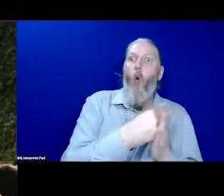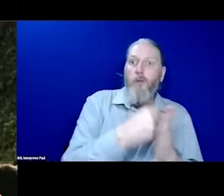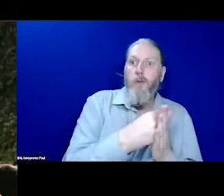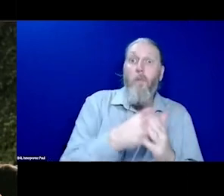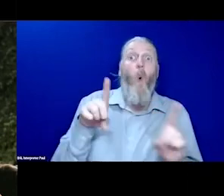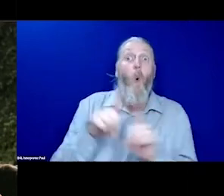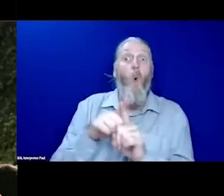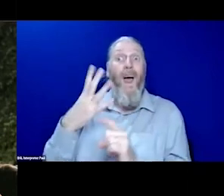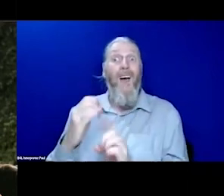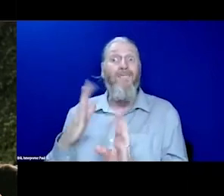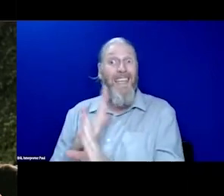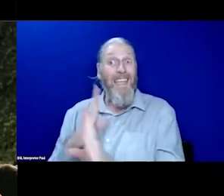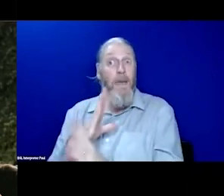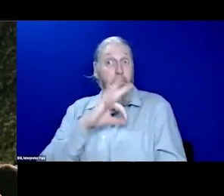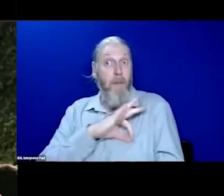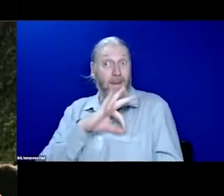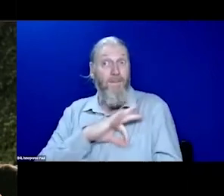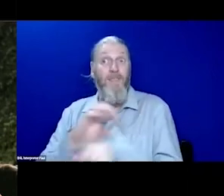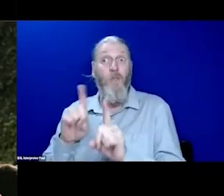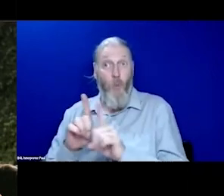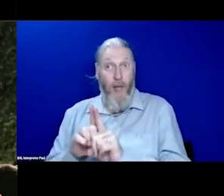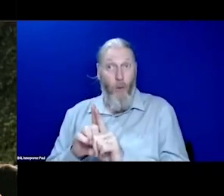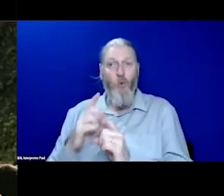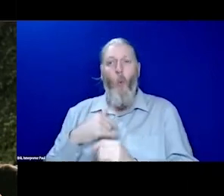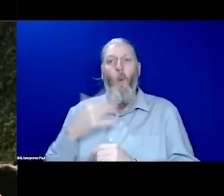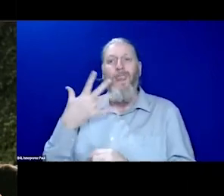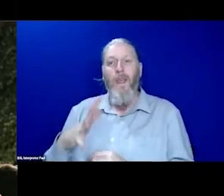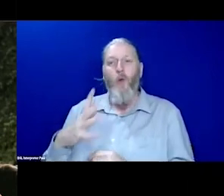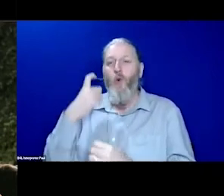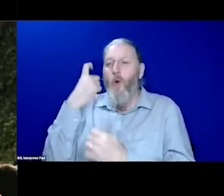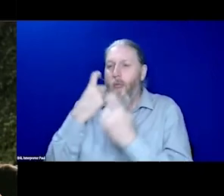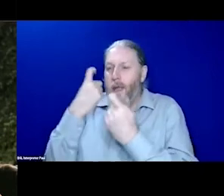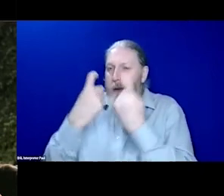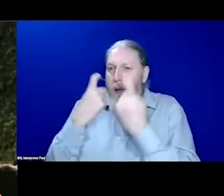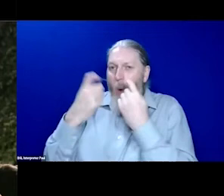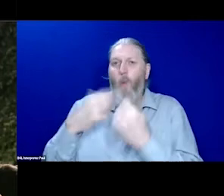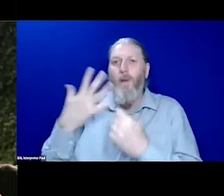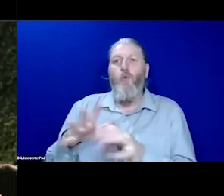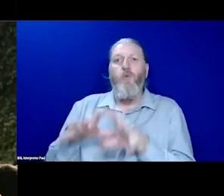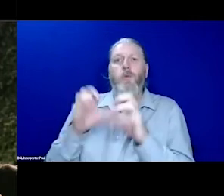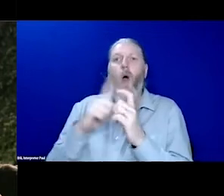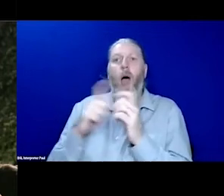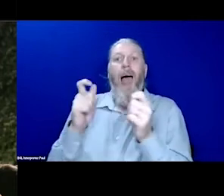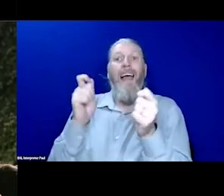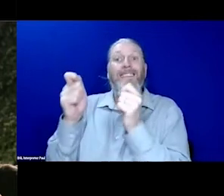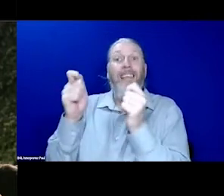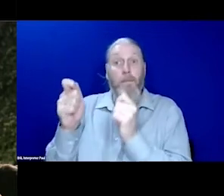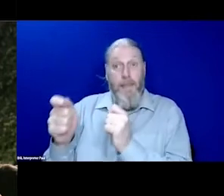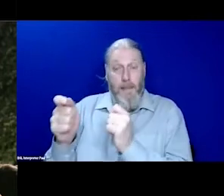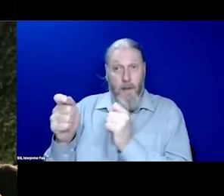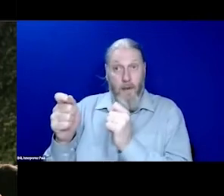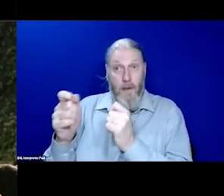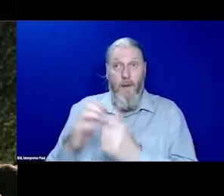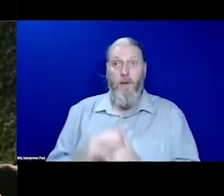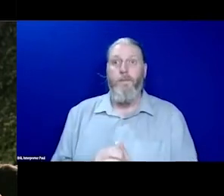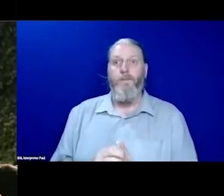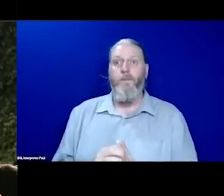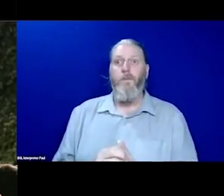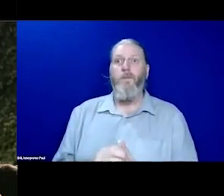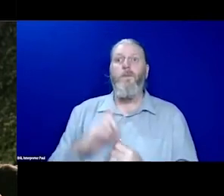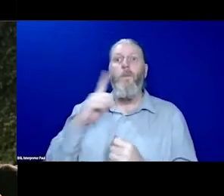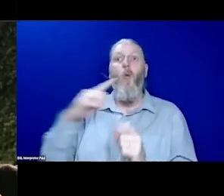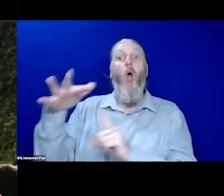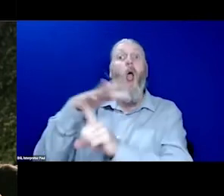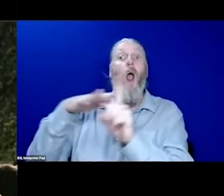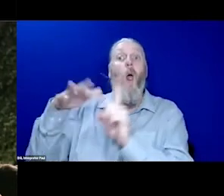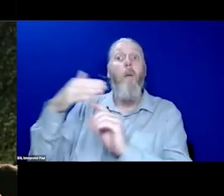and advocate for this in mitigating and adapting. Climate action is mental health action at all levels of